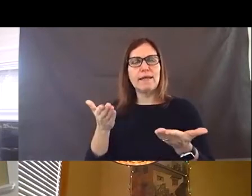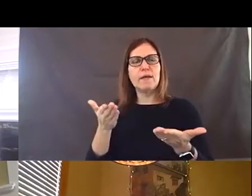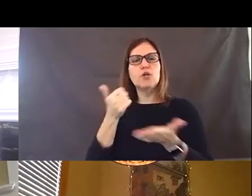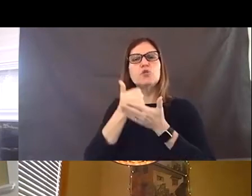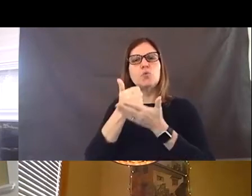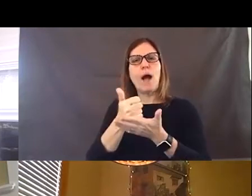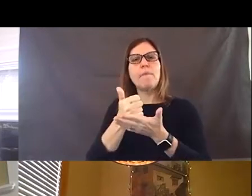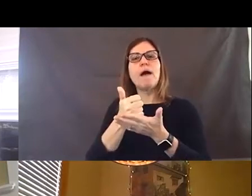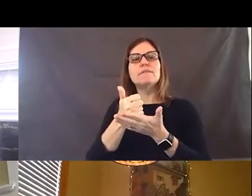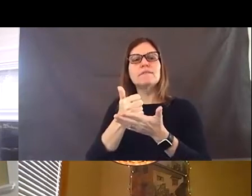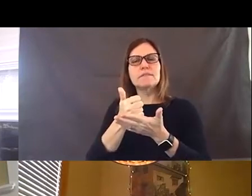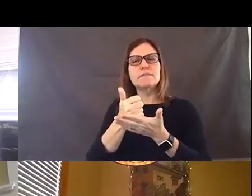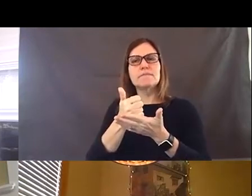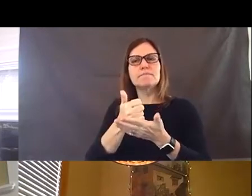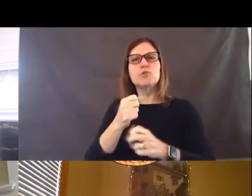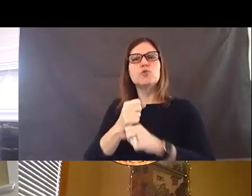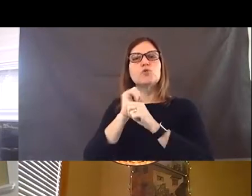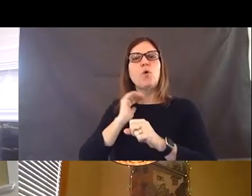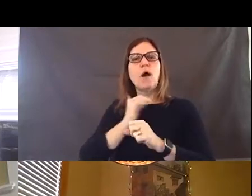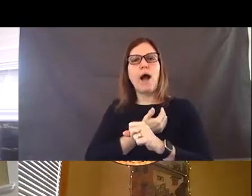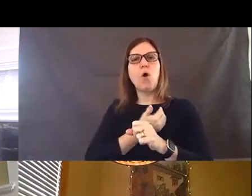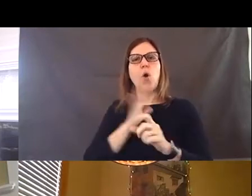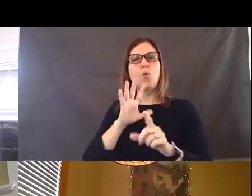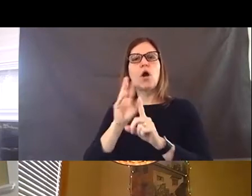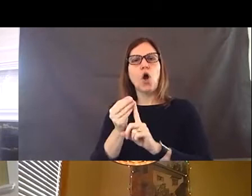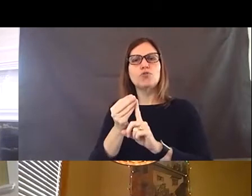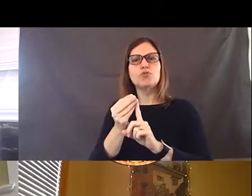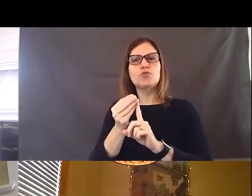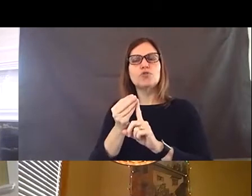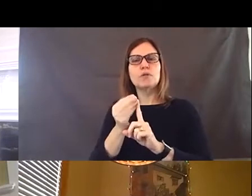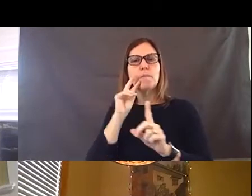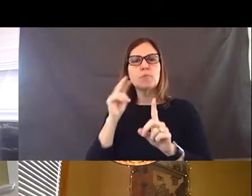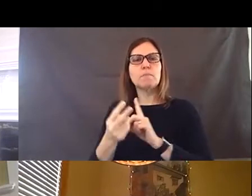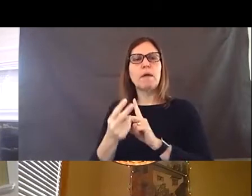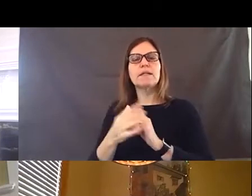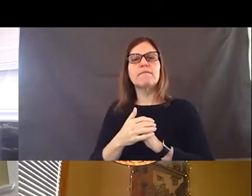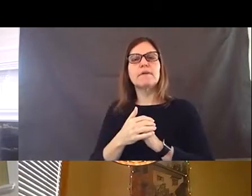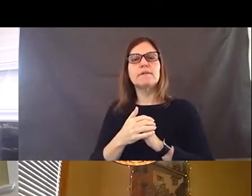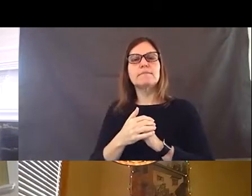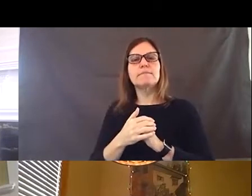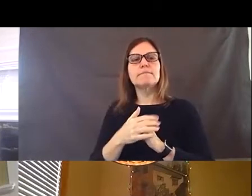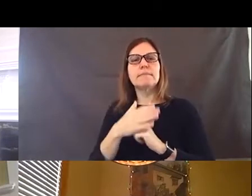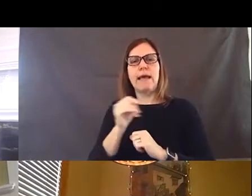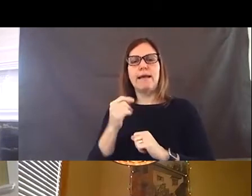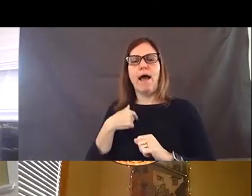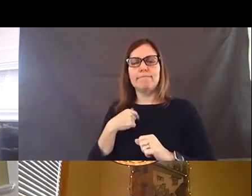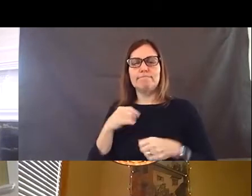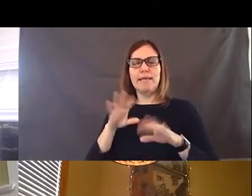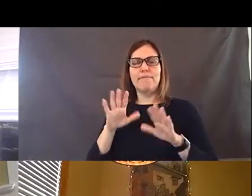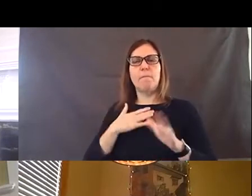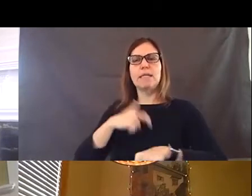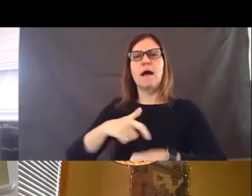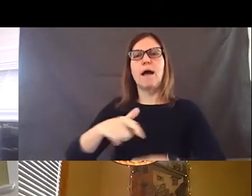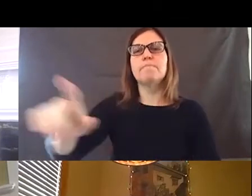securing our own cultural perspectives. And I yield.